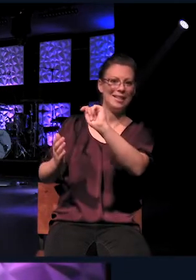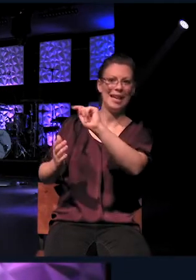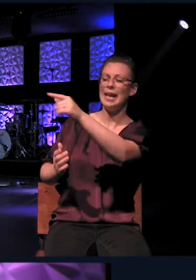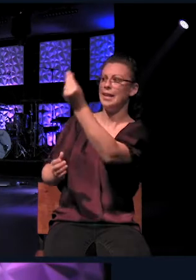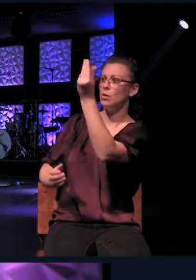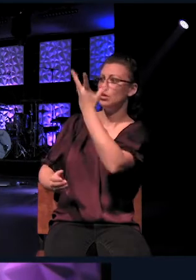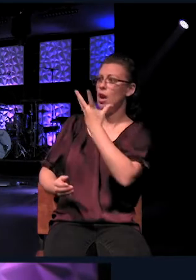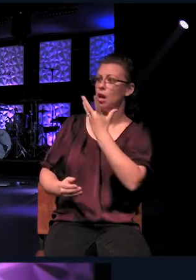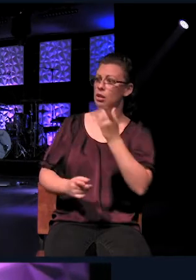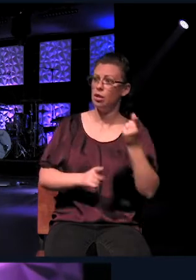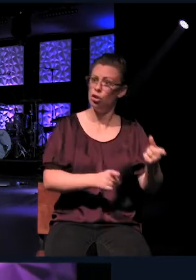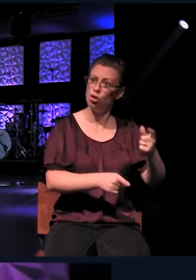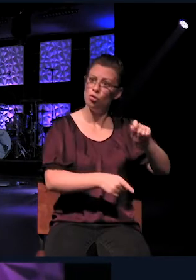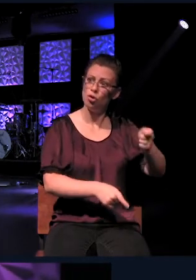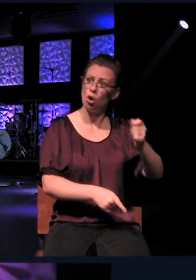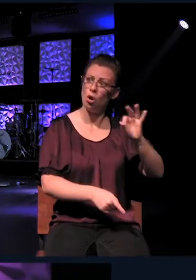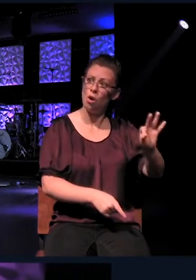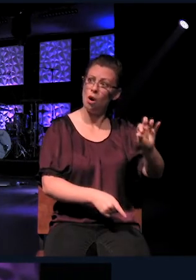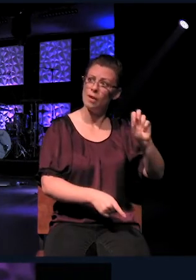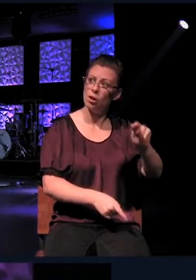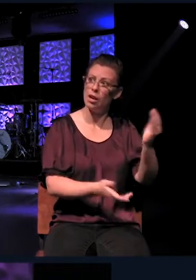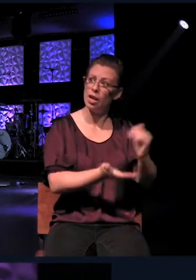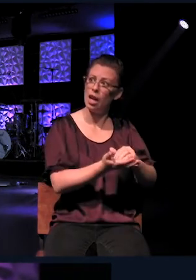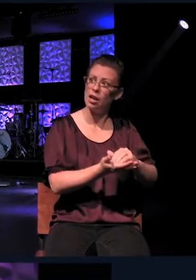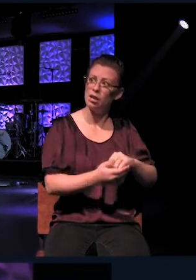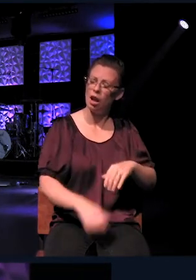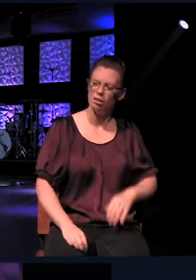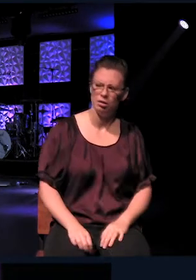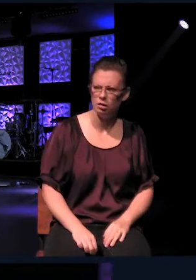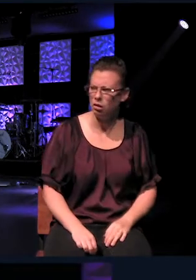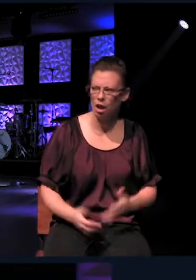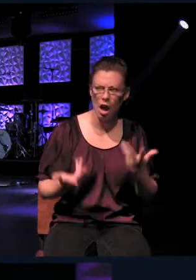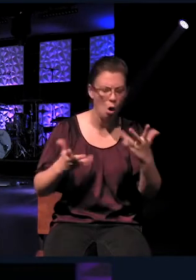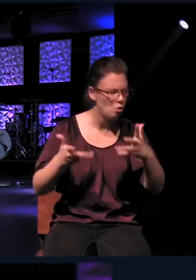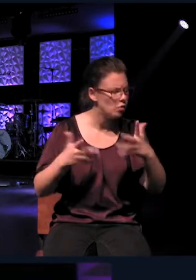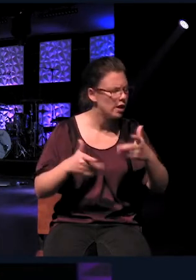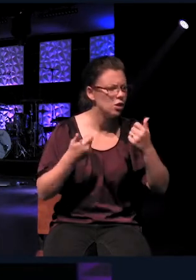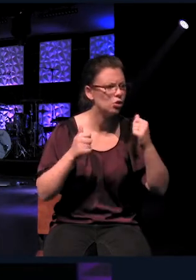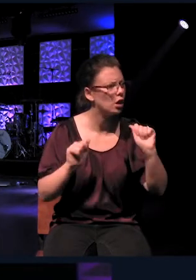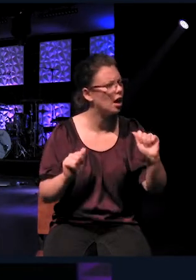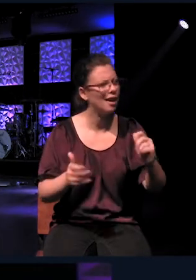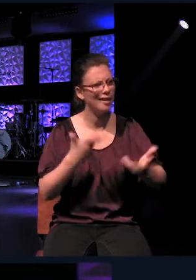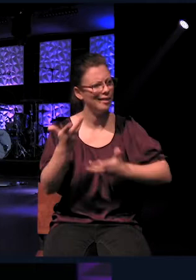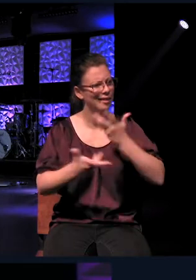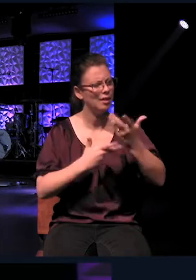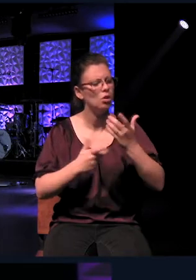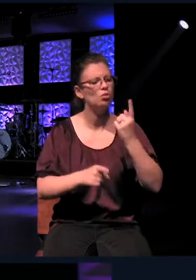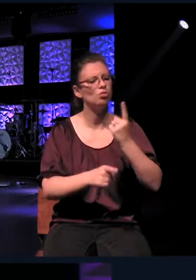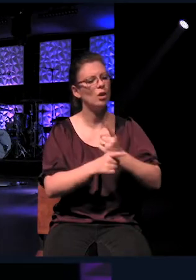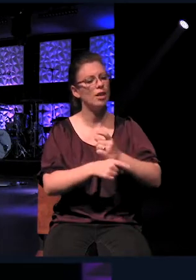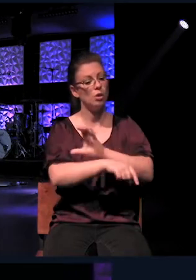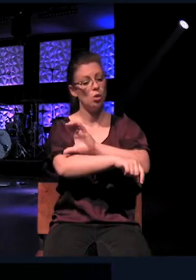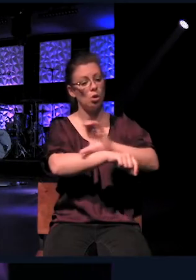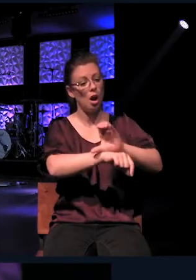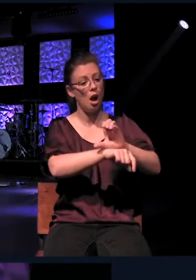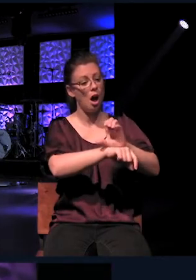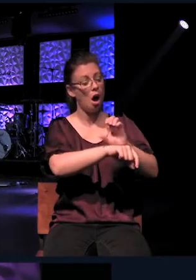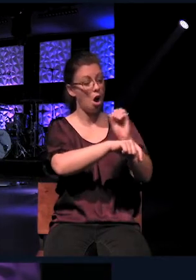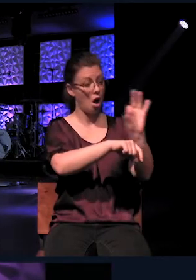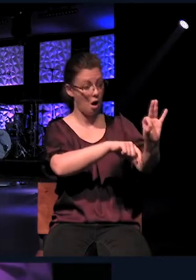and back on again? And you're like, yeah, I did that. It didn't work. And then they say, okay, we need you to do a backup and restore your computer to its